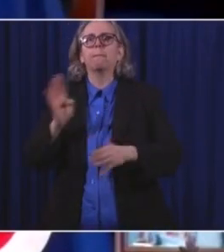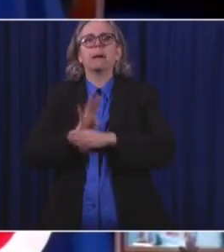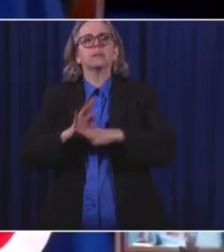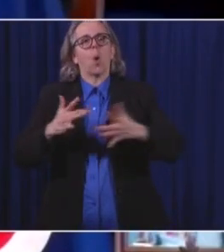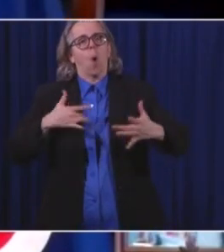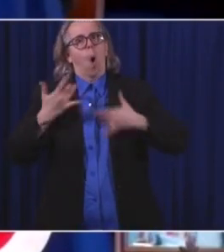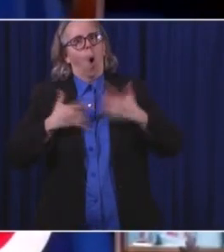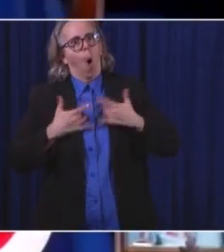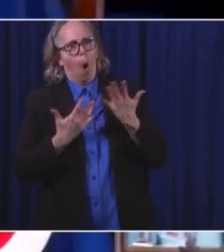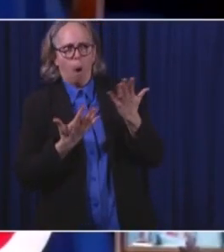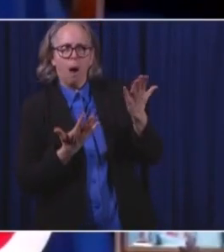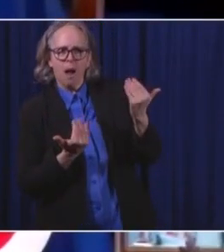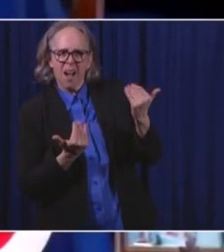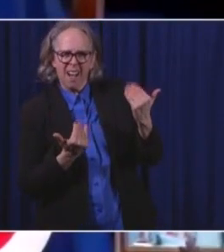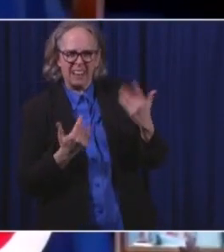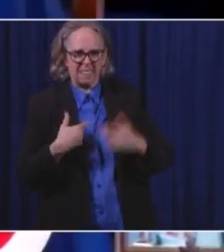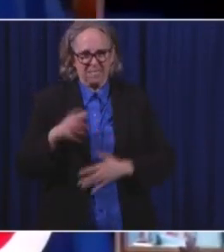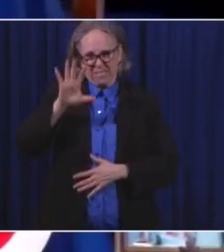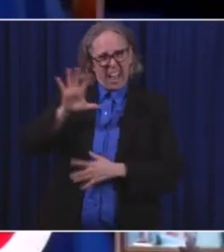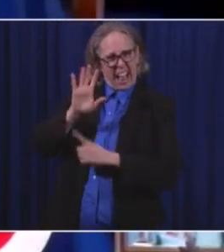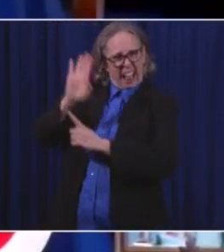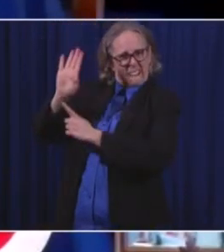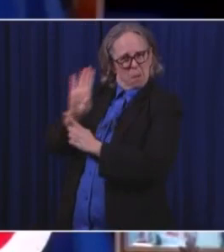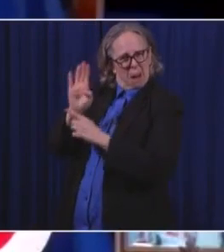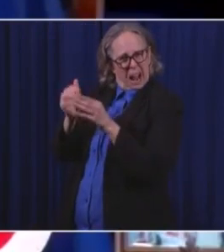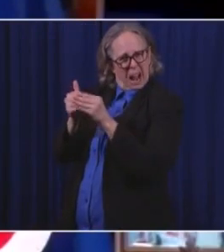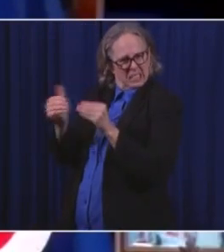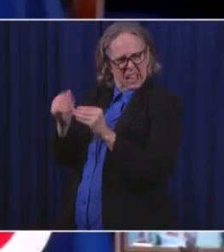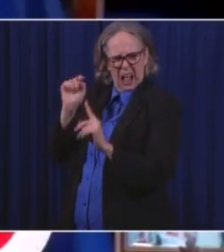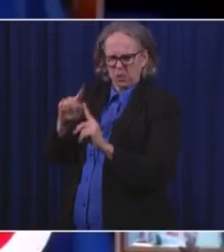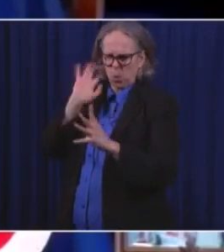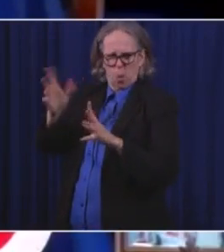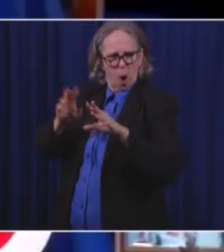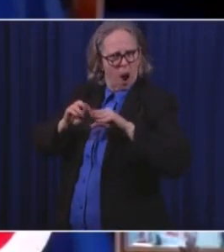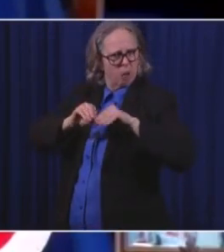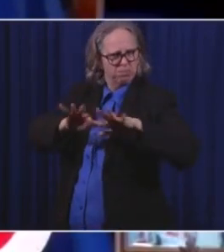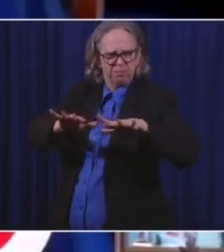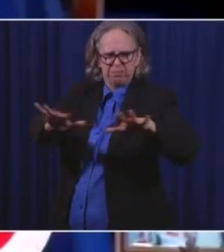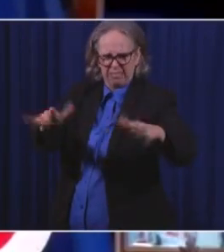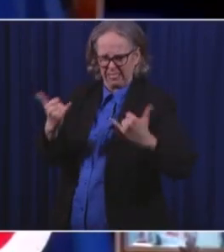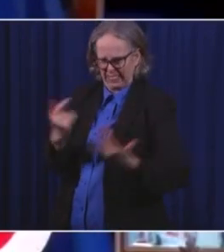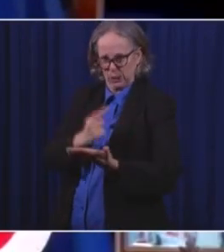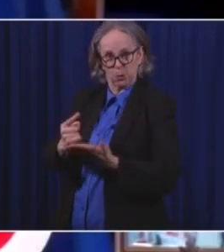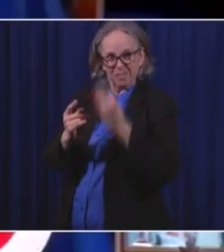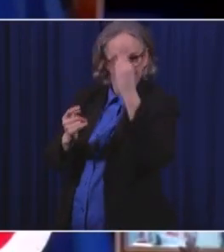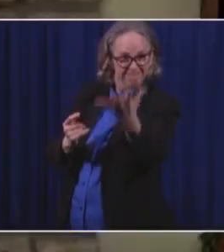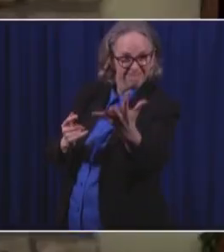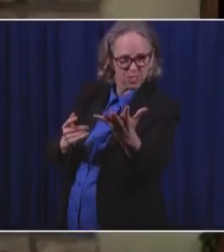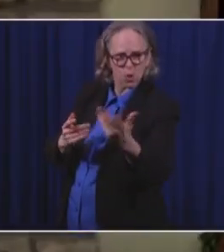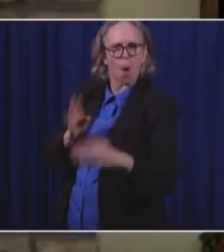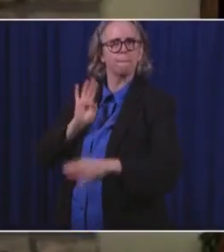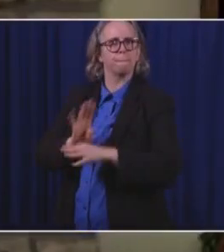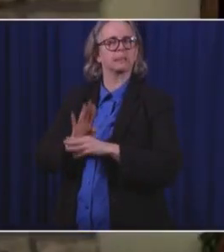businesses, employers, job creators across the state right now, which we hope will have a major impact.